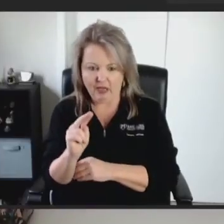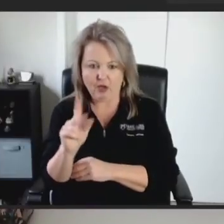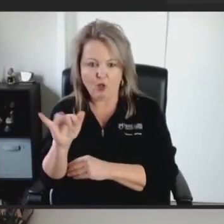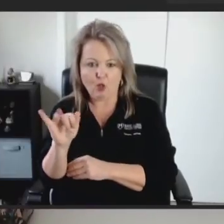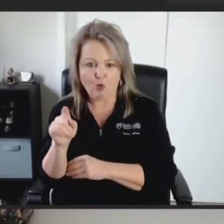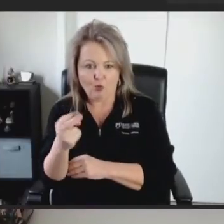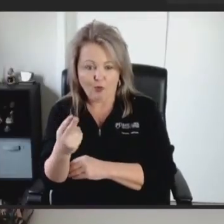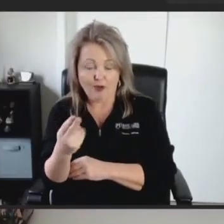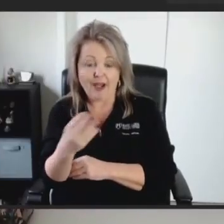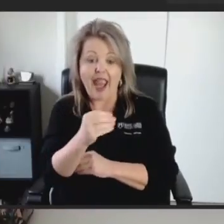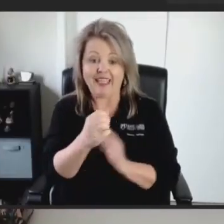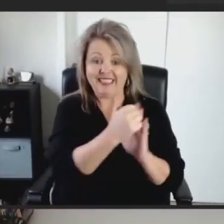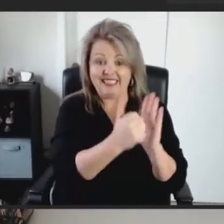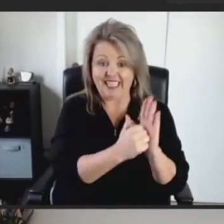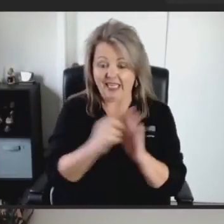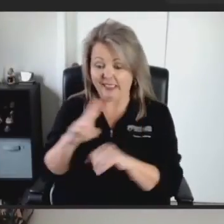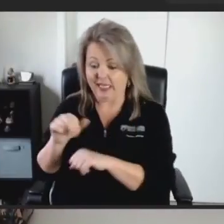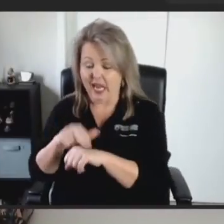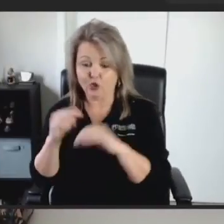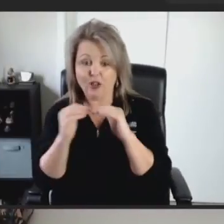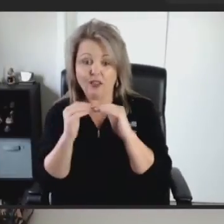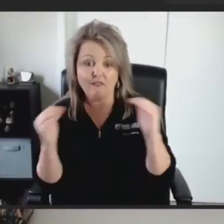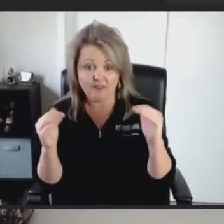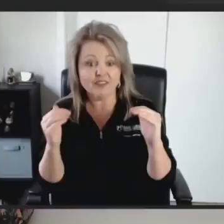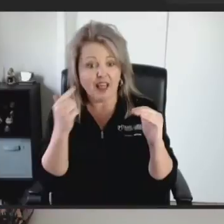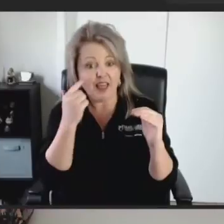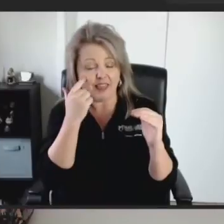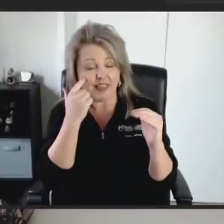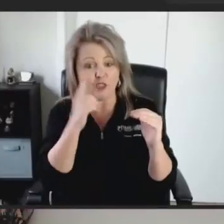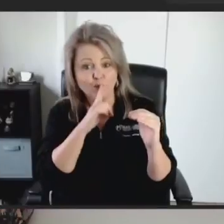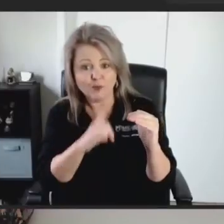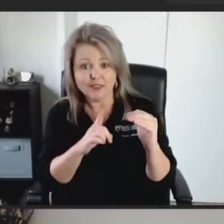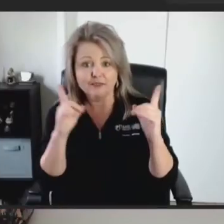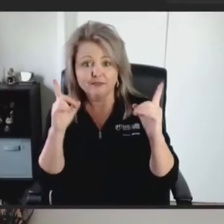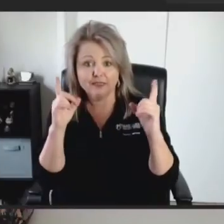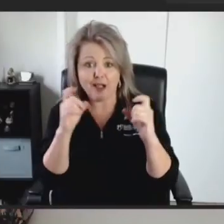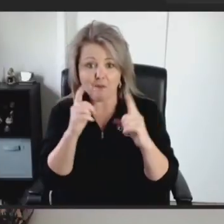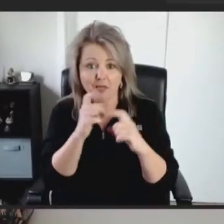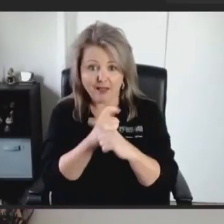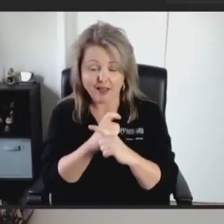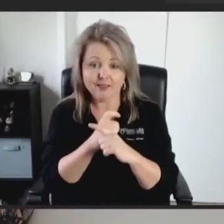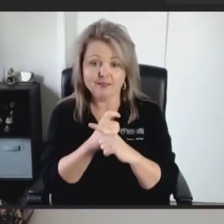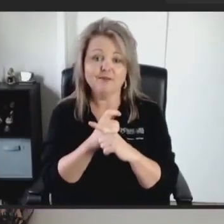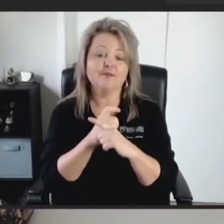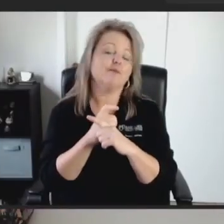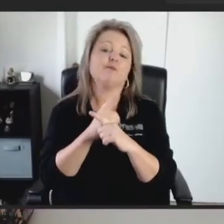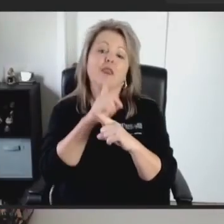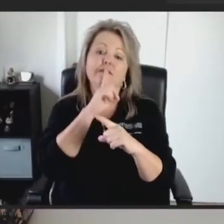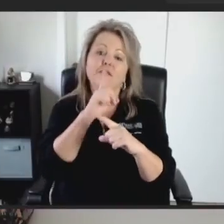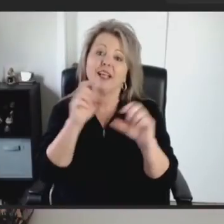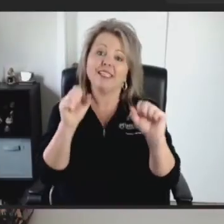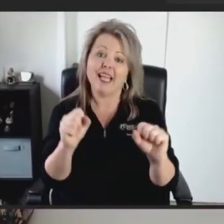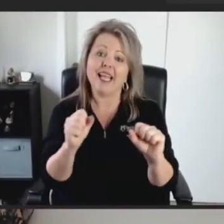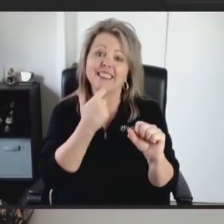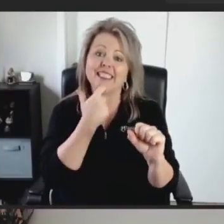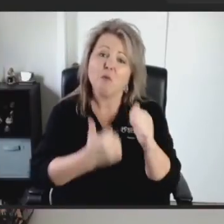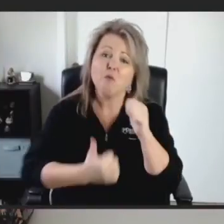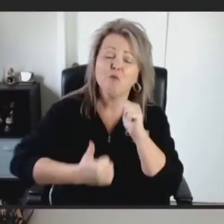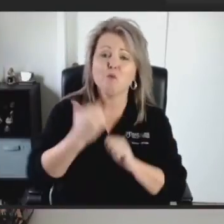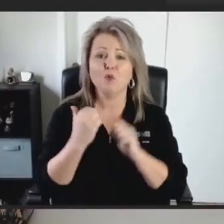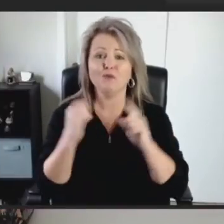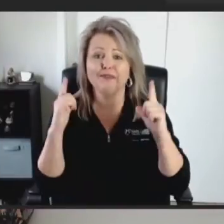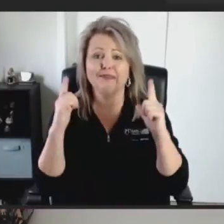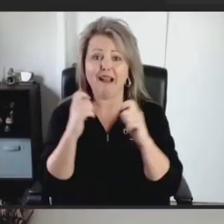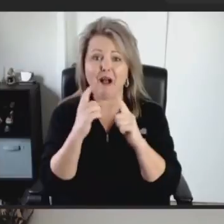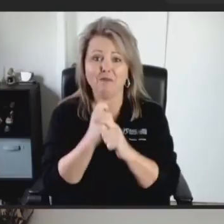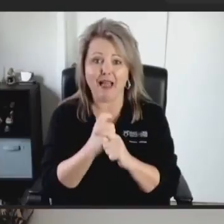I think that this is pretty complicated. In fact, we can say this is probably the most complex public health